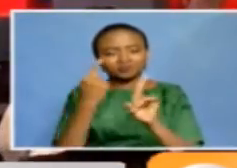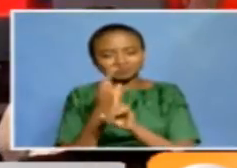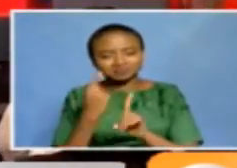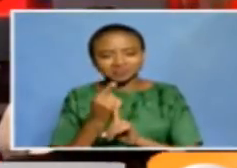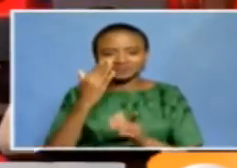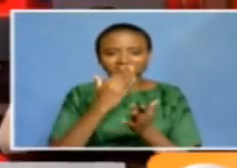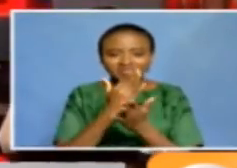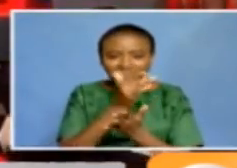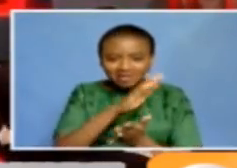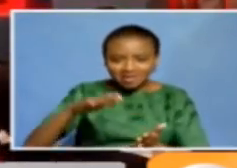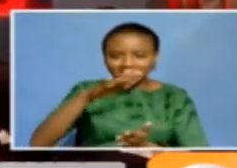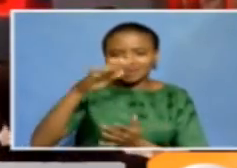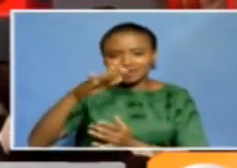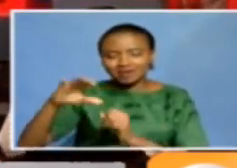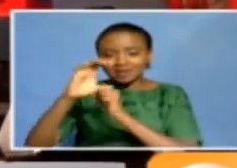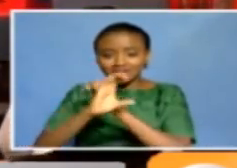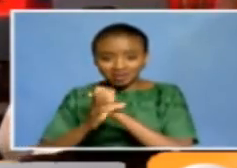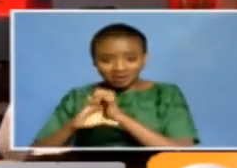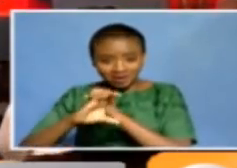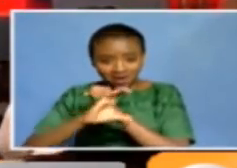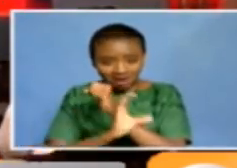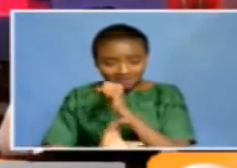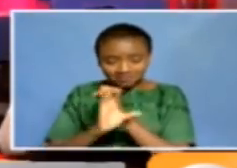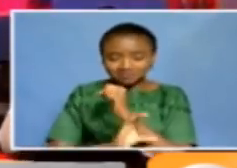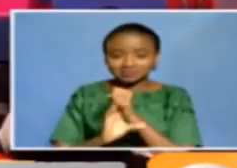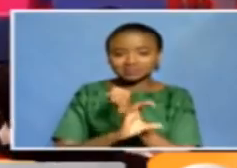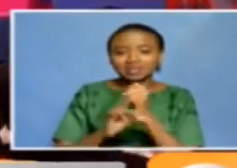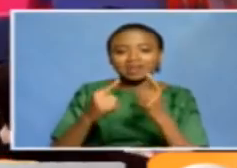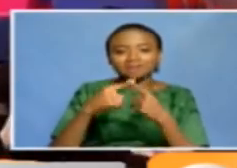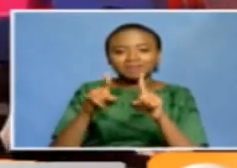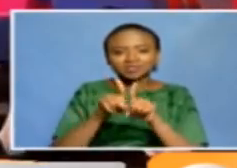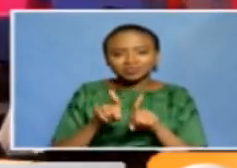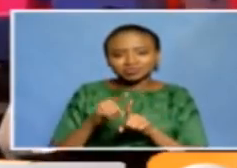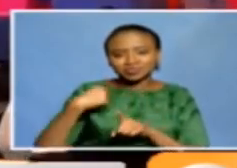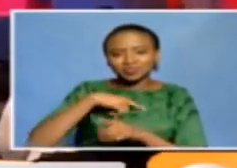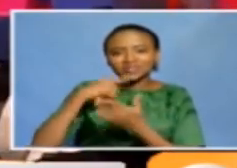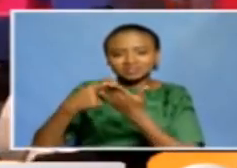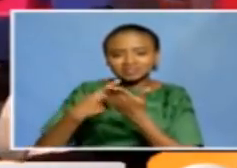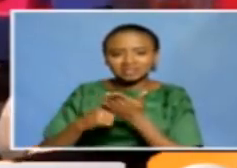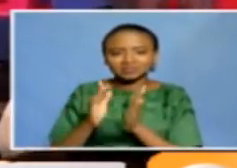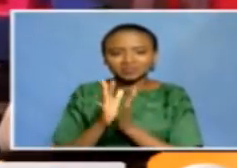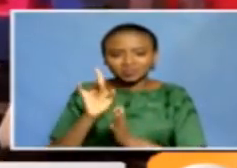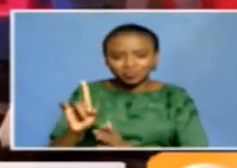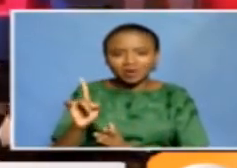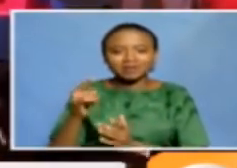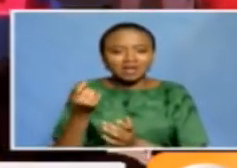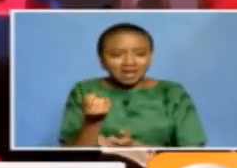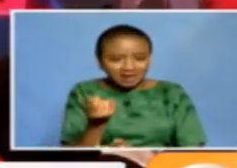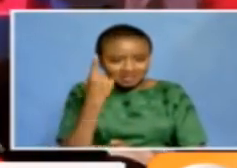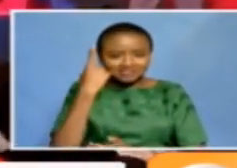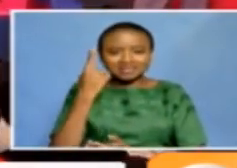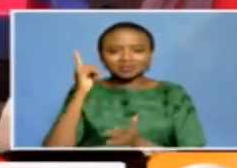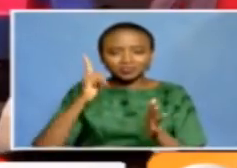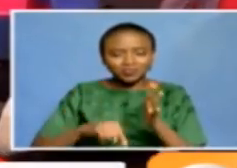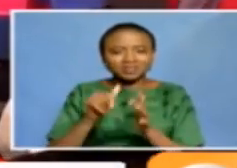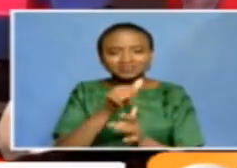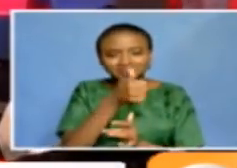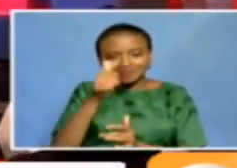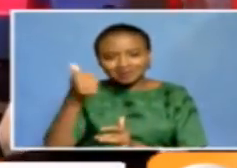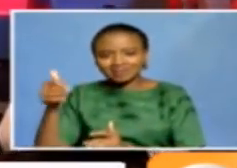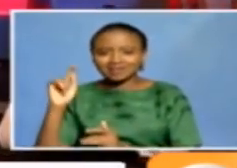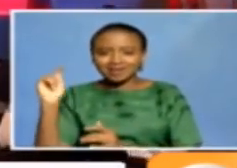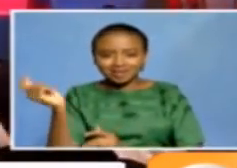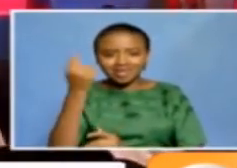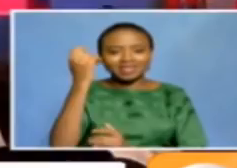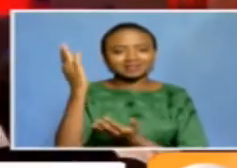man in charge of that, I'm going to be speaking to him right now so that we may understand what Kenyans from across the globe I should expect,